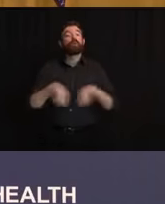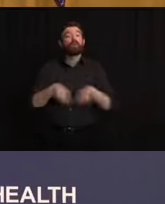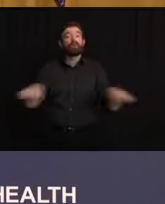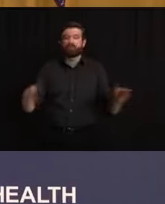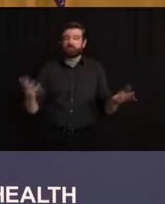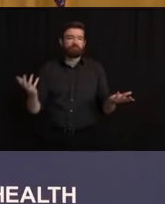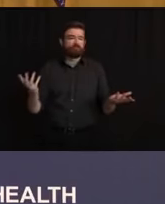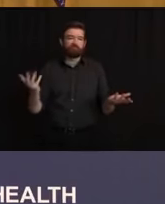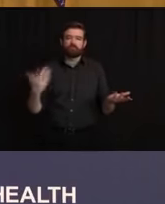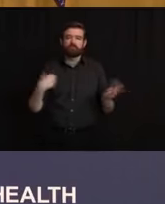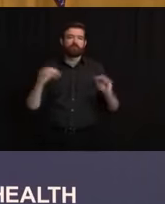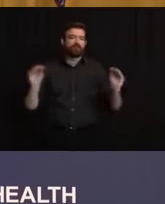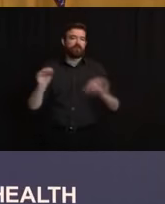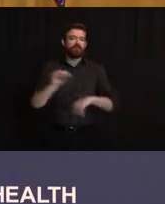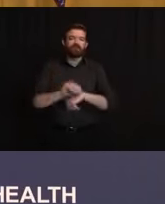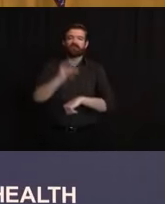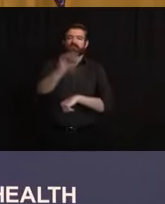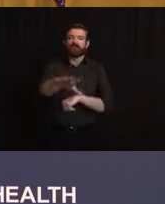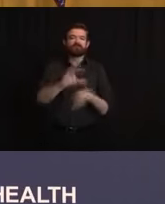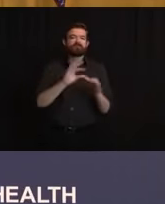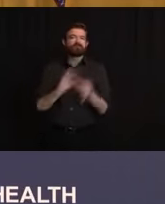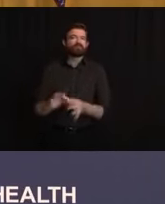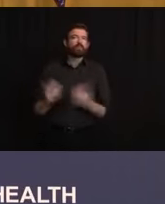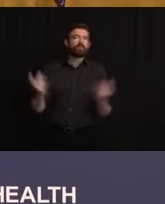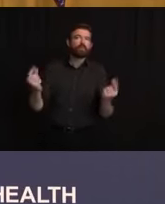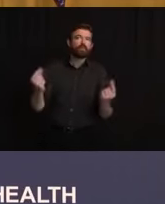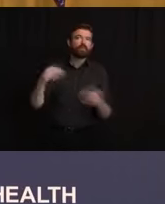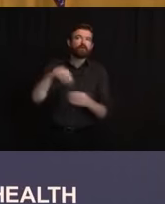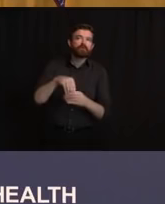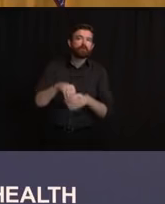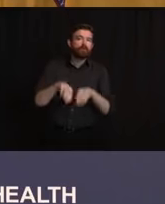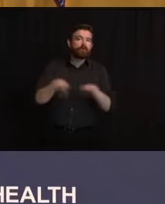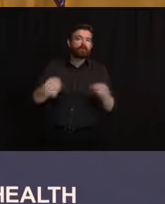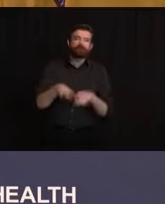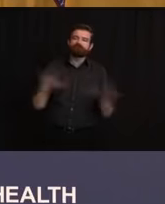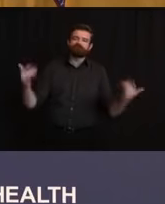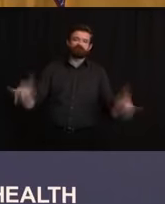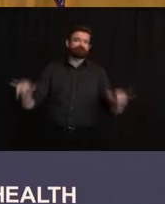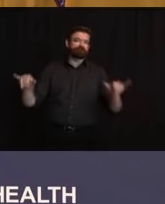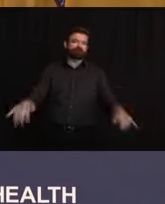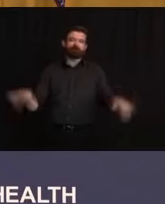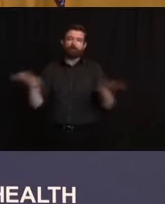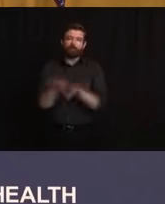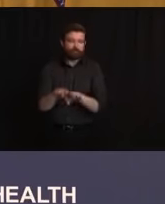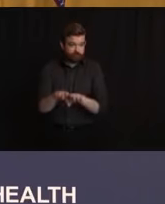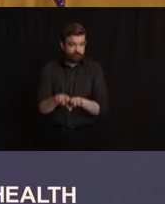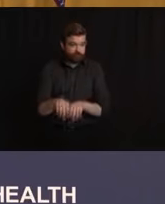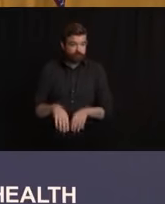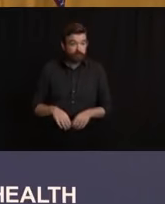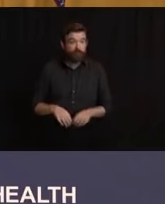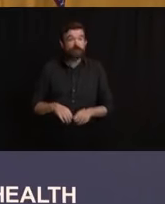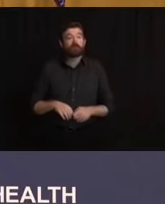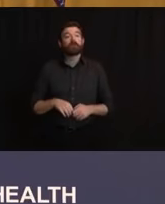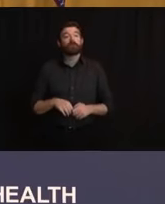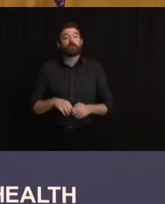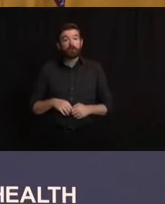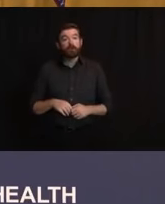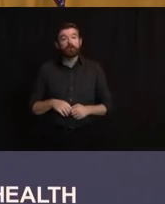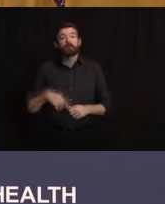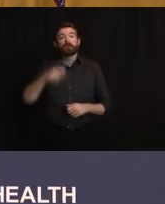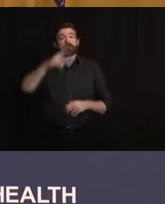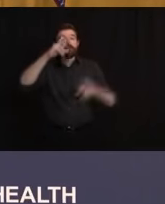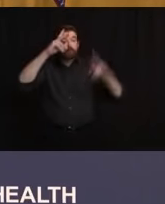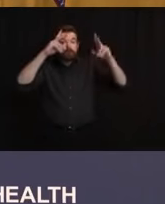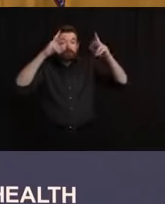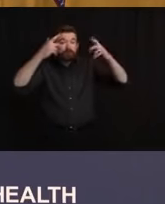tricky. As I said, we're starting with a first big sedentary step. I think candidates have to be really careful. I mean, I'm